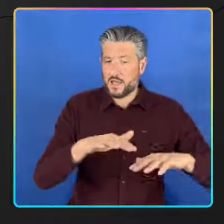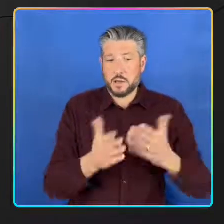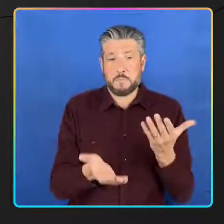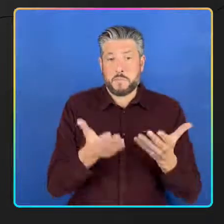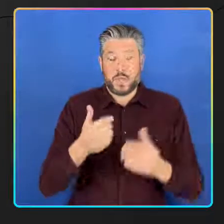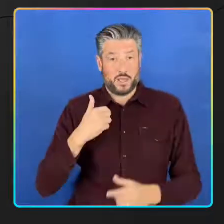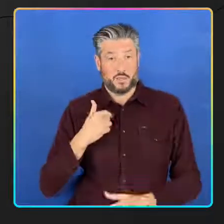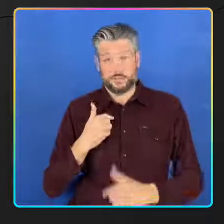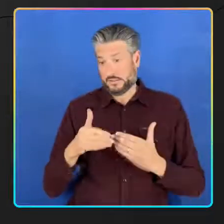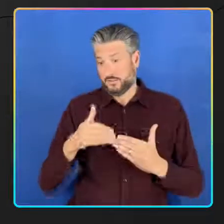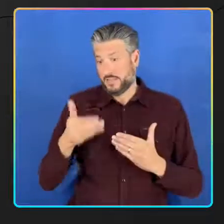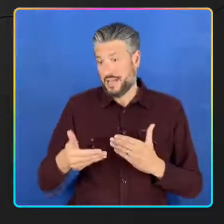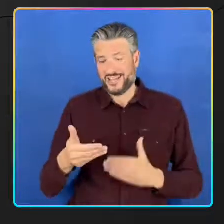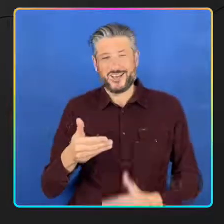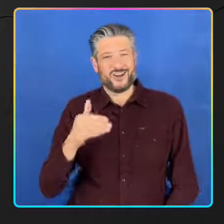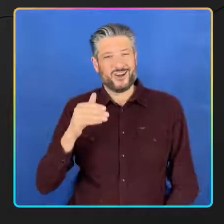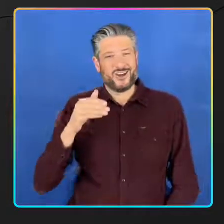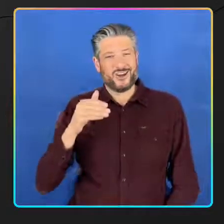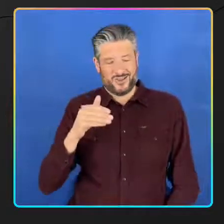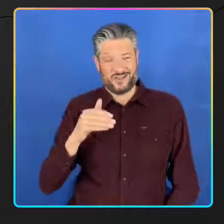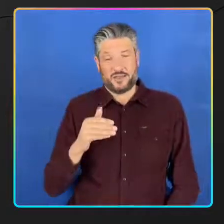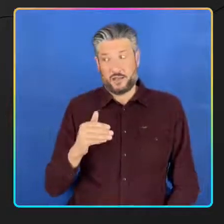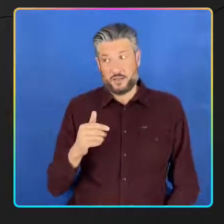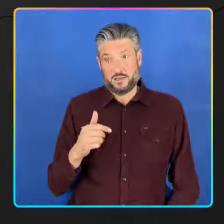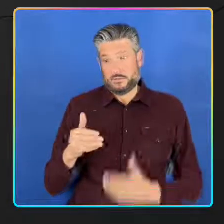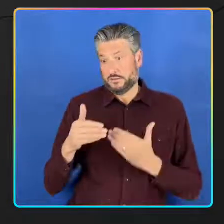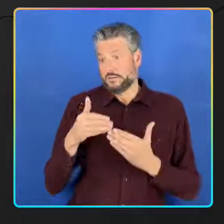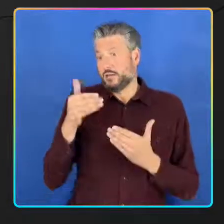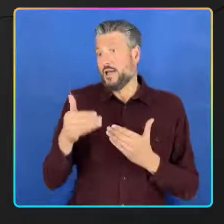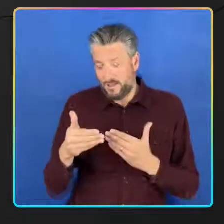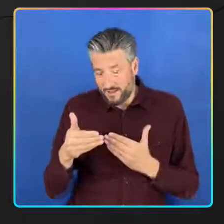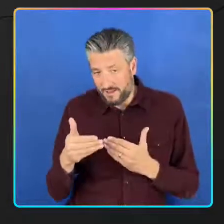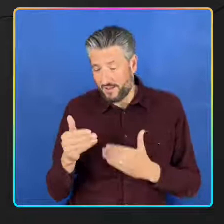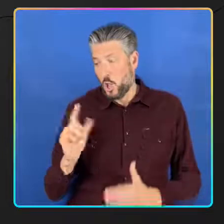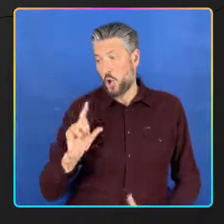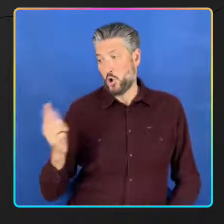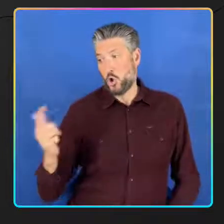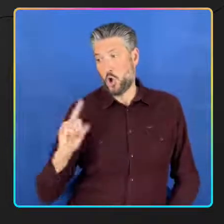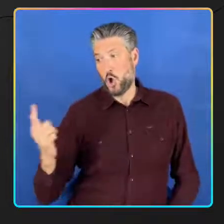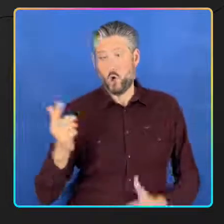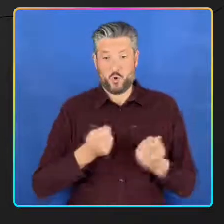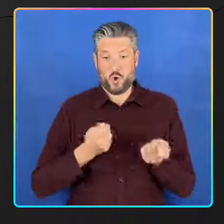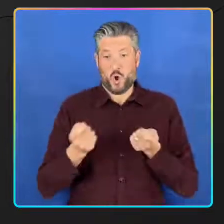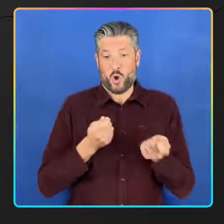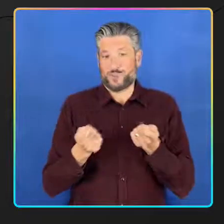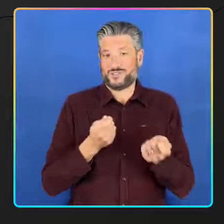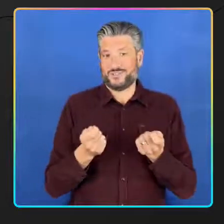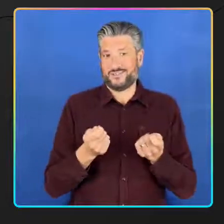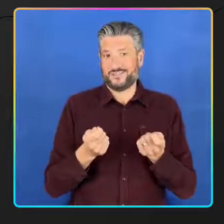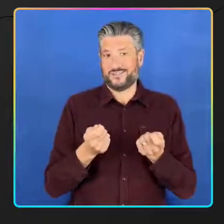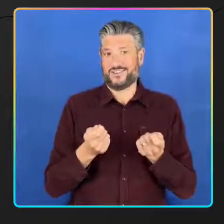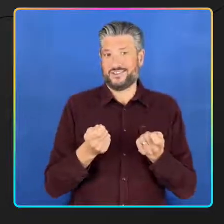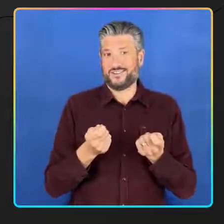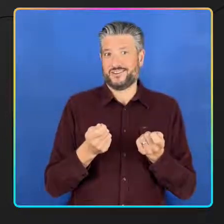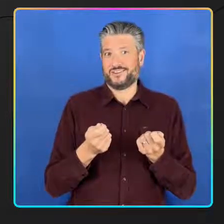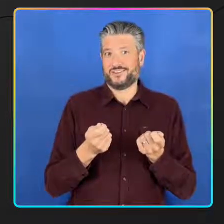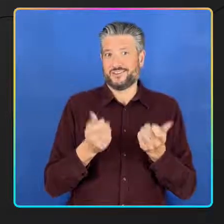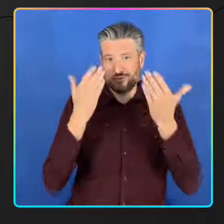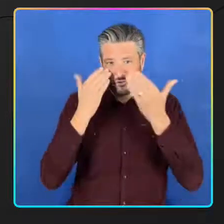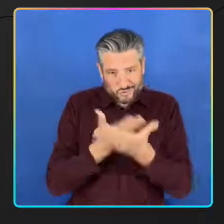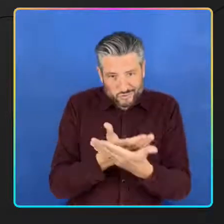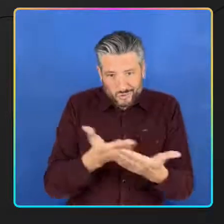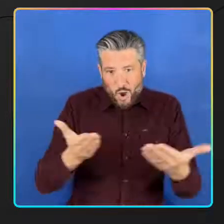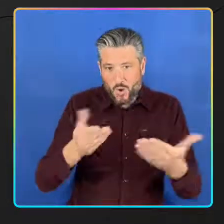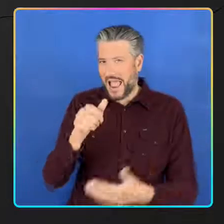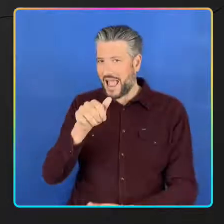the AI show with Aishigal, Aishigal is also on our little team, Henk, me, and a few other people in the IML